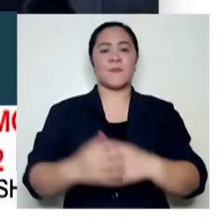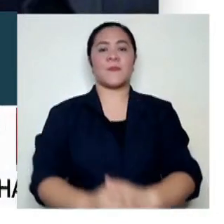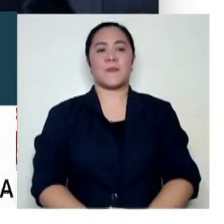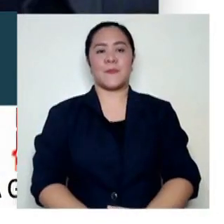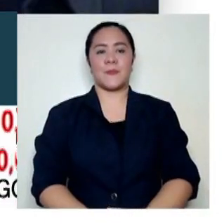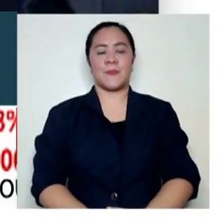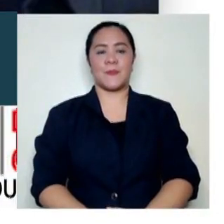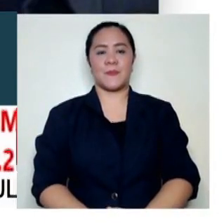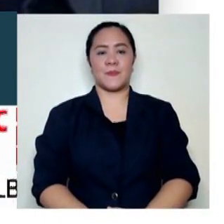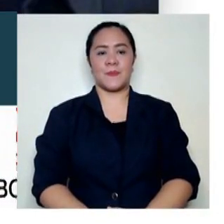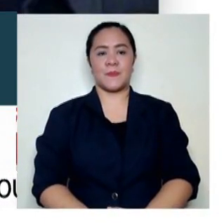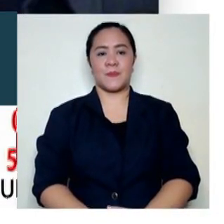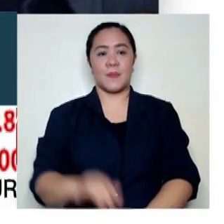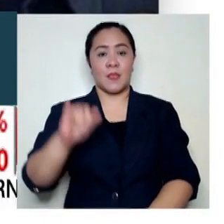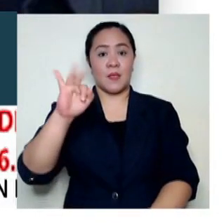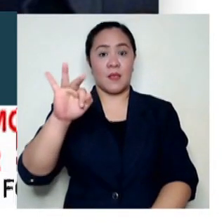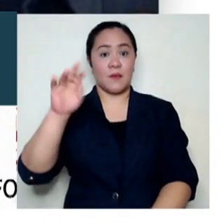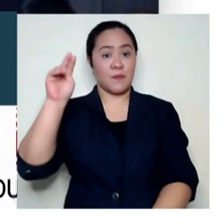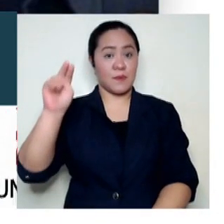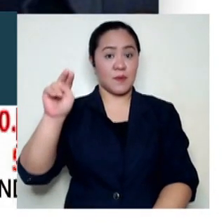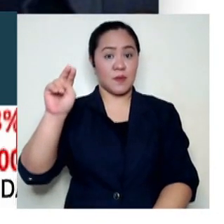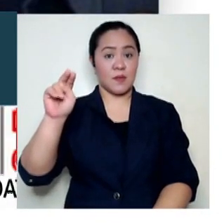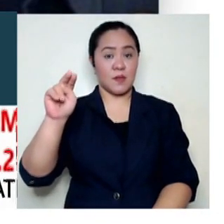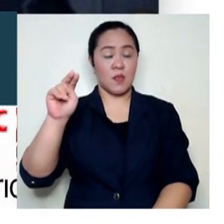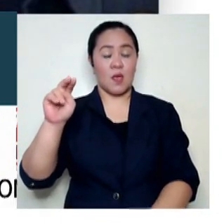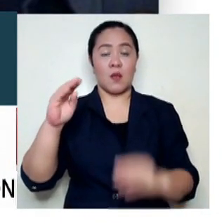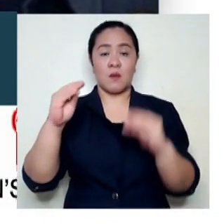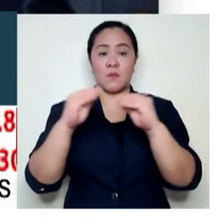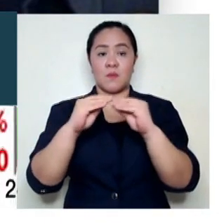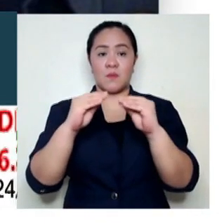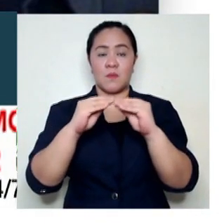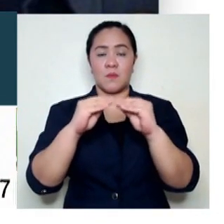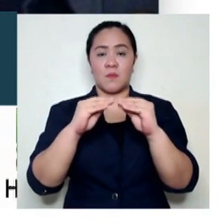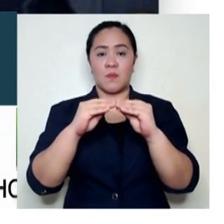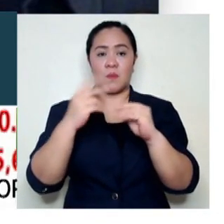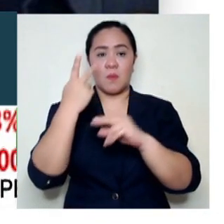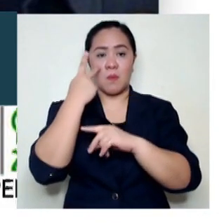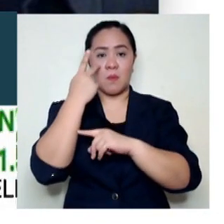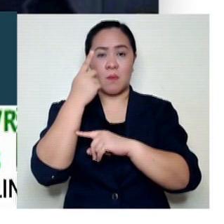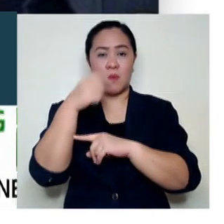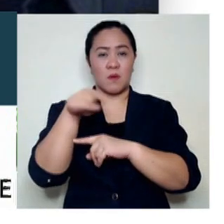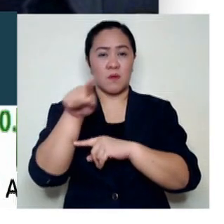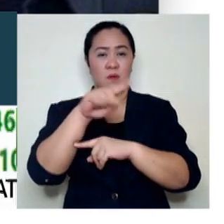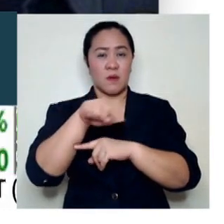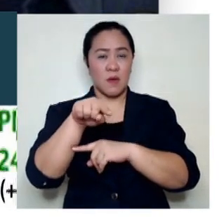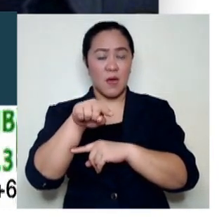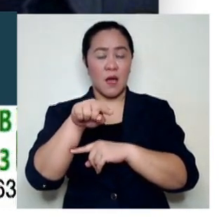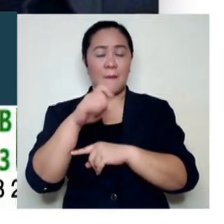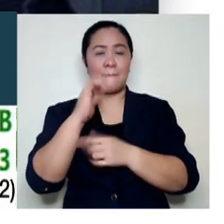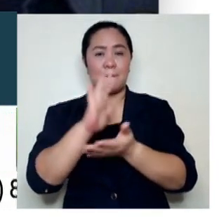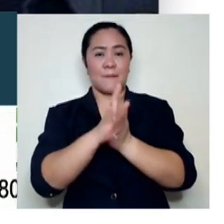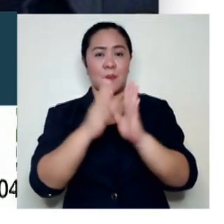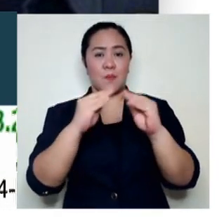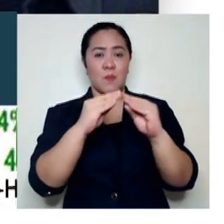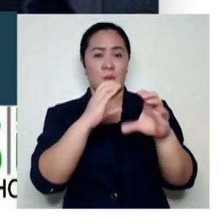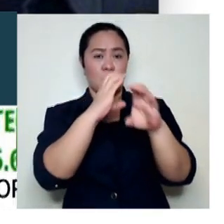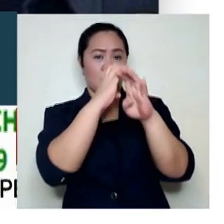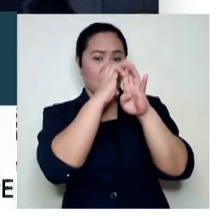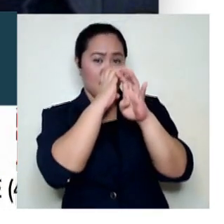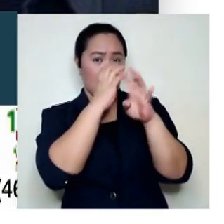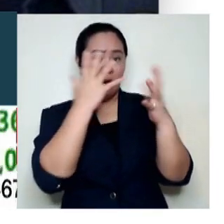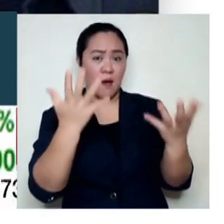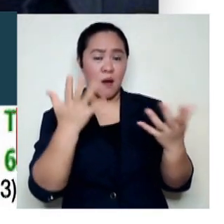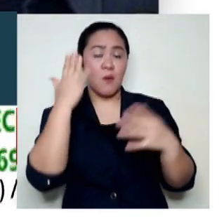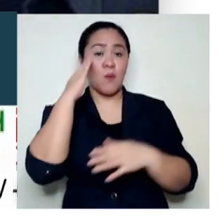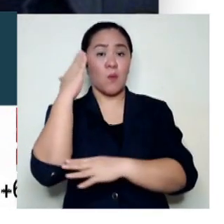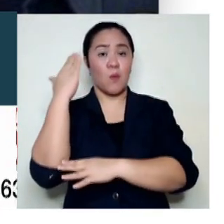Kung kinakailangan pa naman mag-tweet dahil sa mga kapabagong variant na nakikita natin, maaari din po yun ang gawin natin pero without